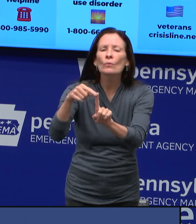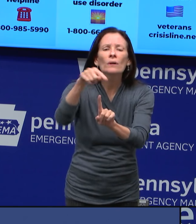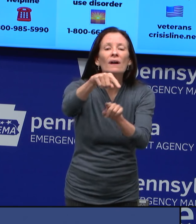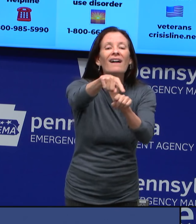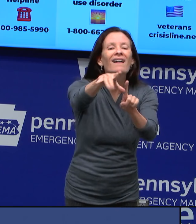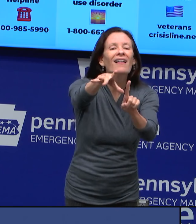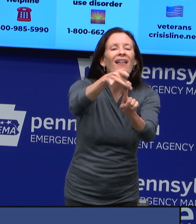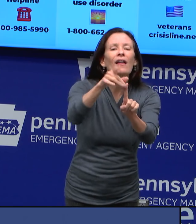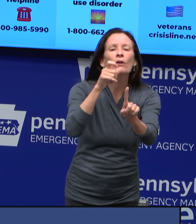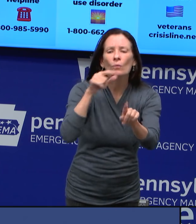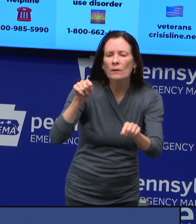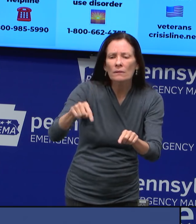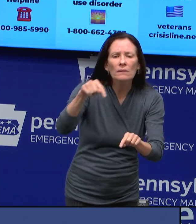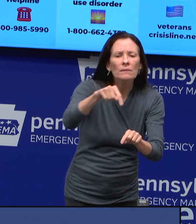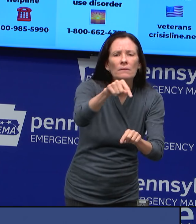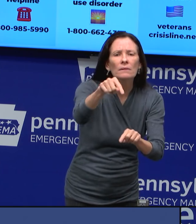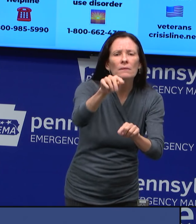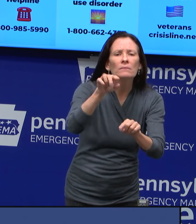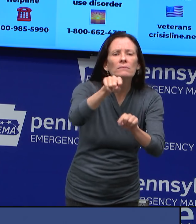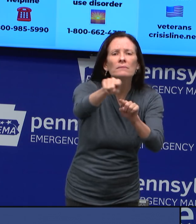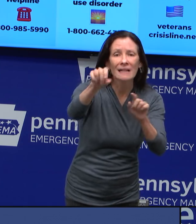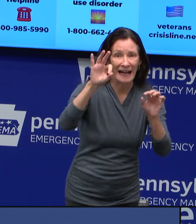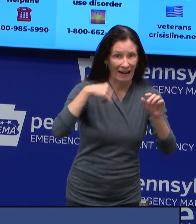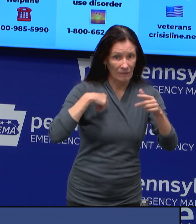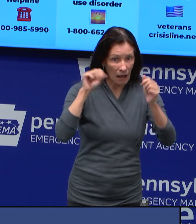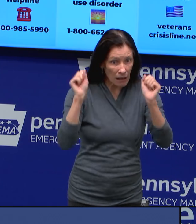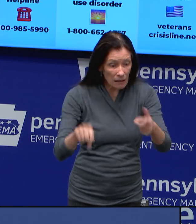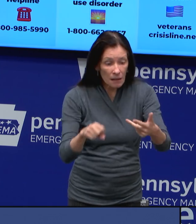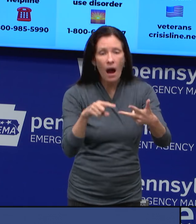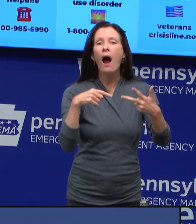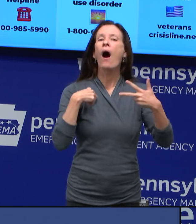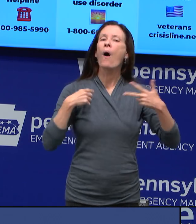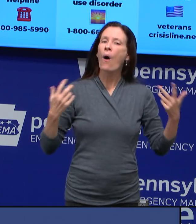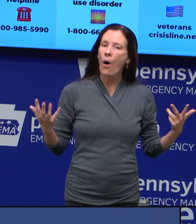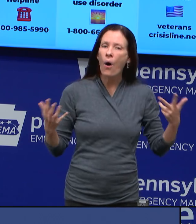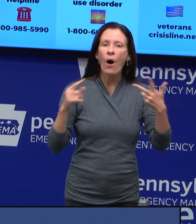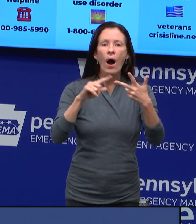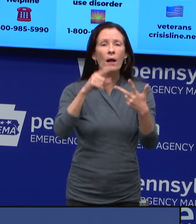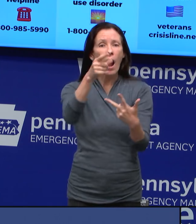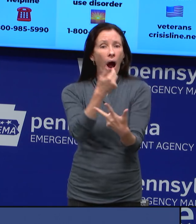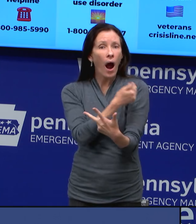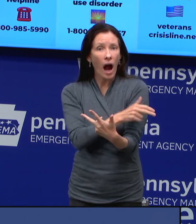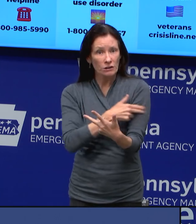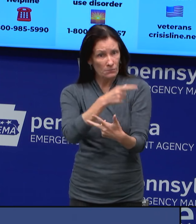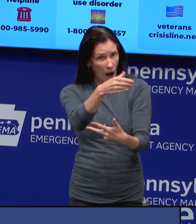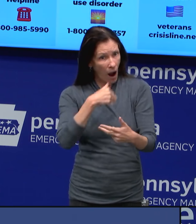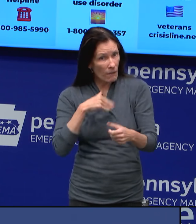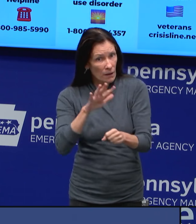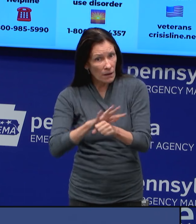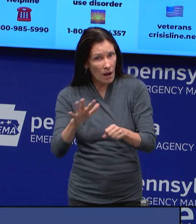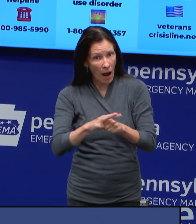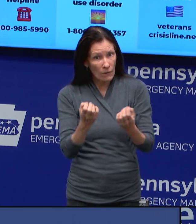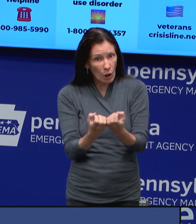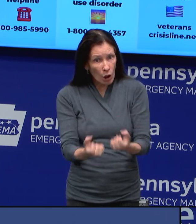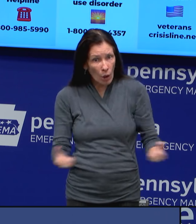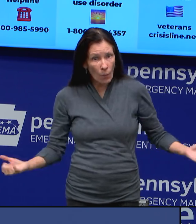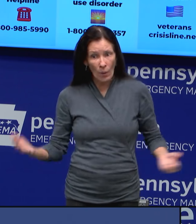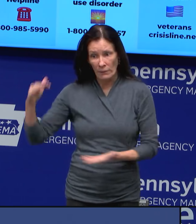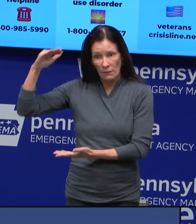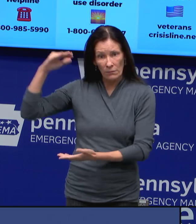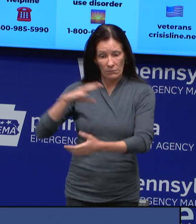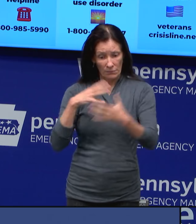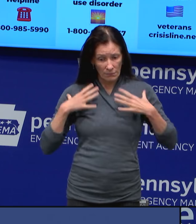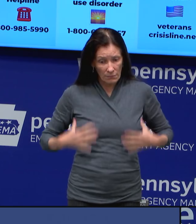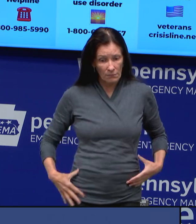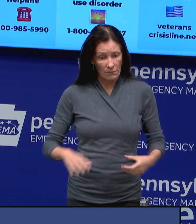the hospitals and health systems in those areas can take care of any outbreak of COVID-19. And then, of course, we'll be looking at the